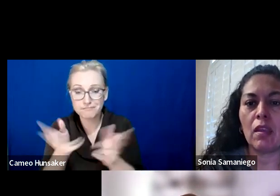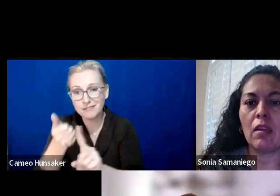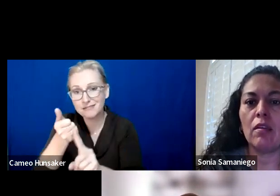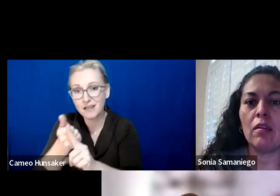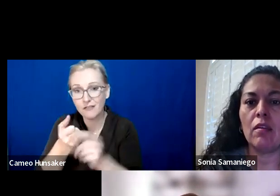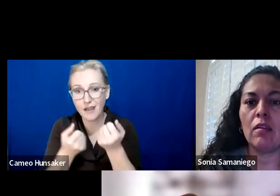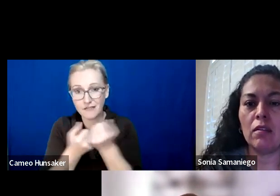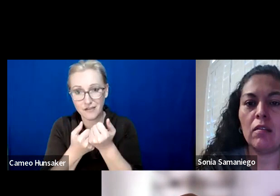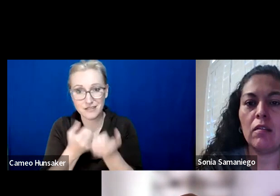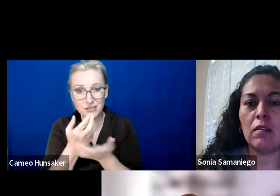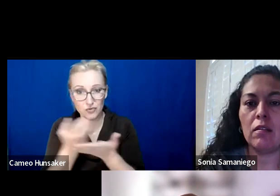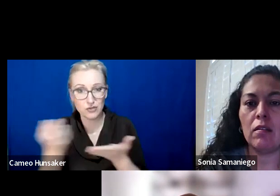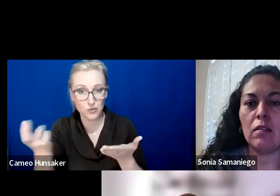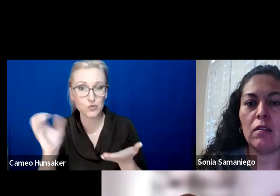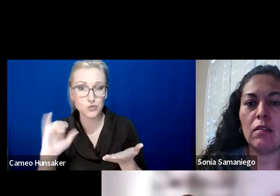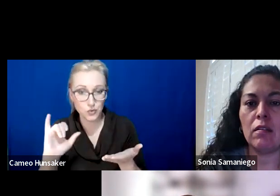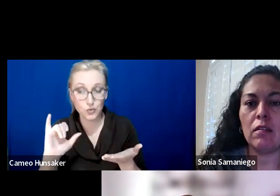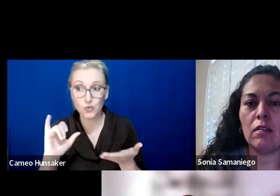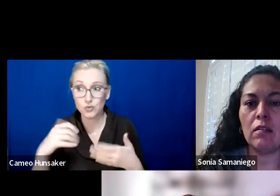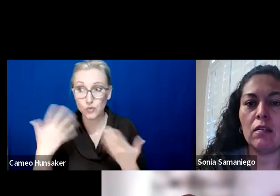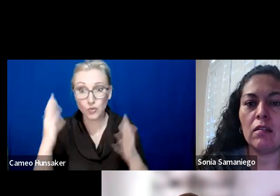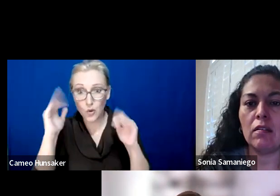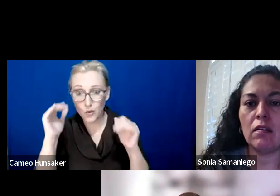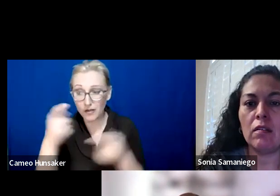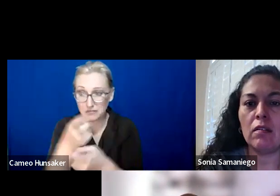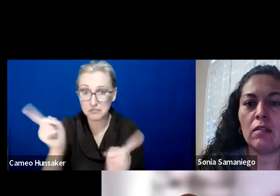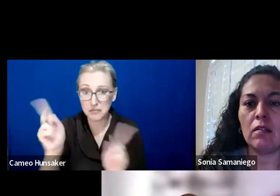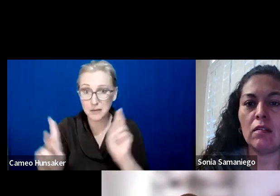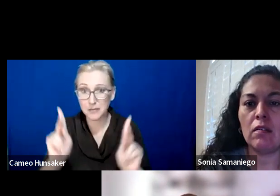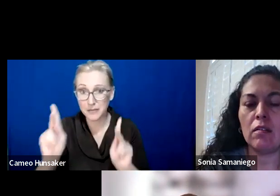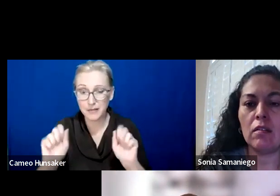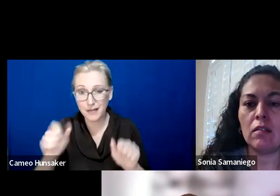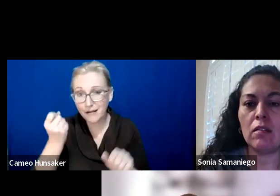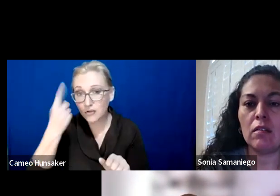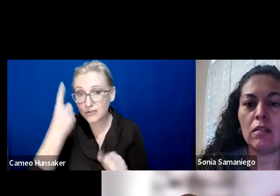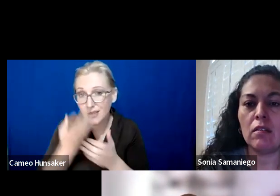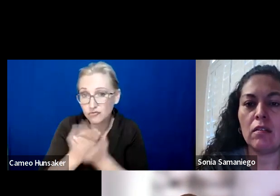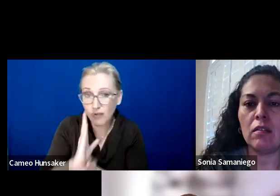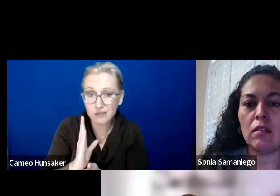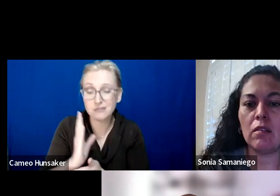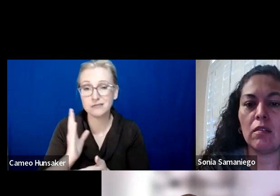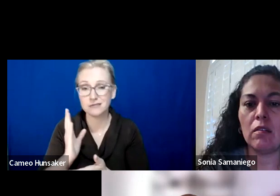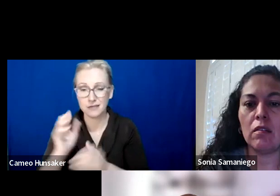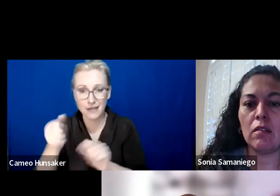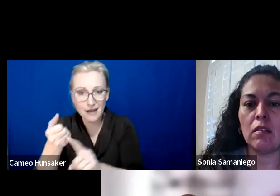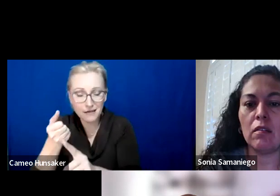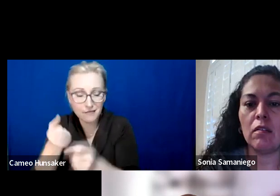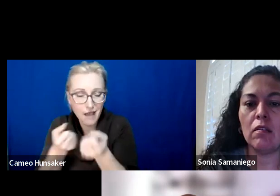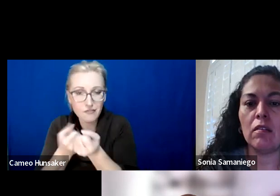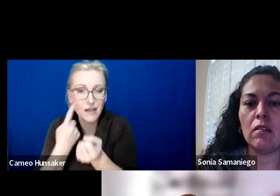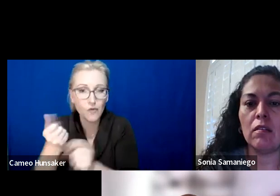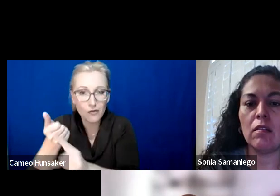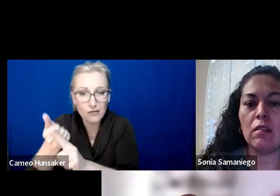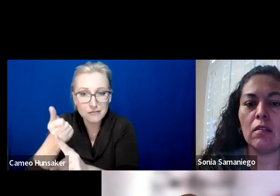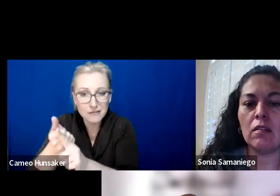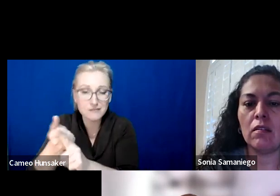that individuals can understand their rights and self-advocate. If they're not able to have an attorney